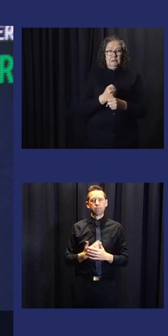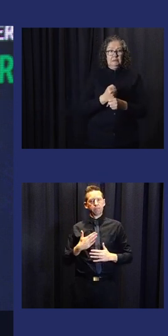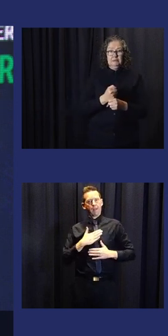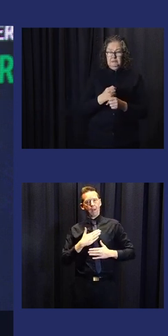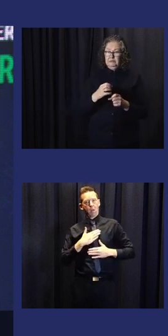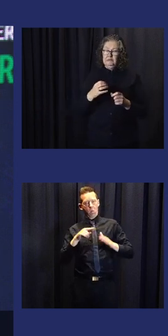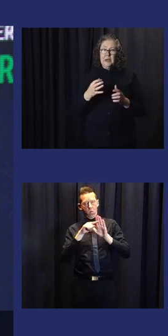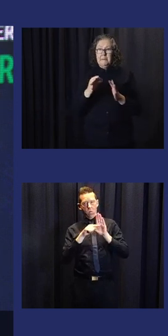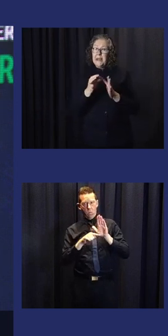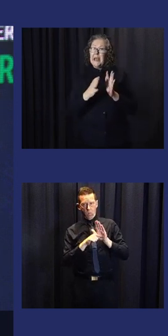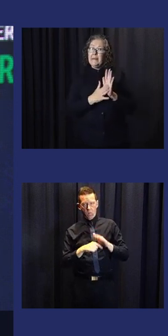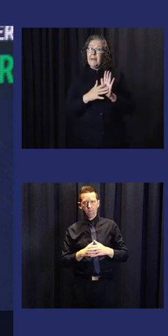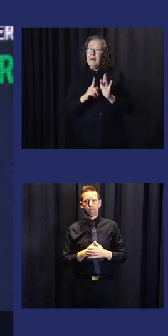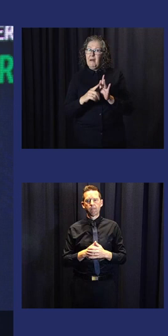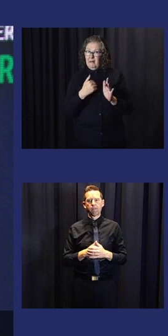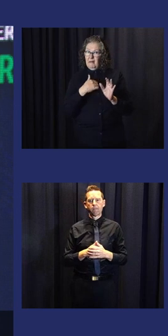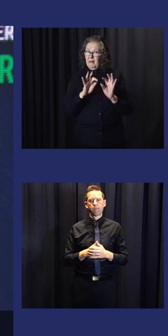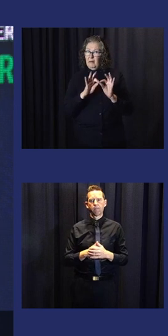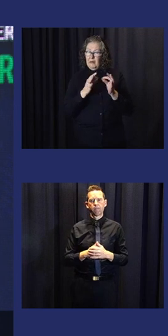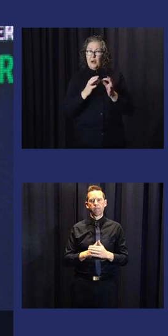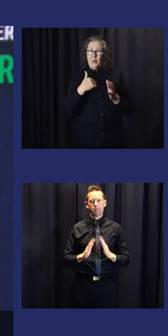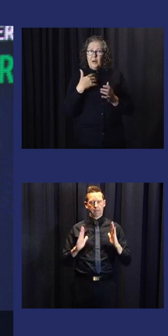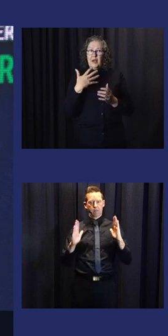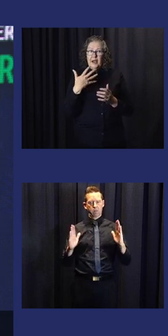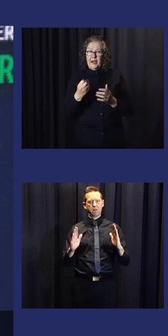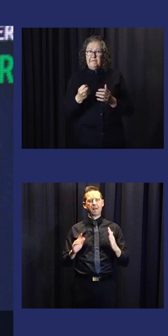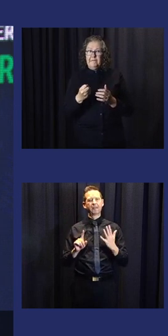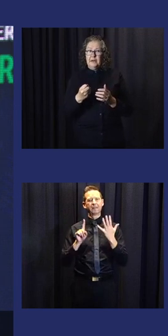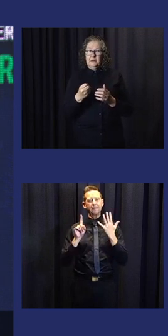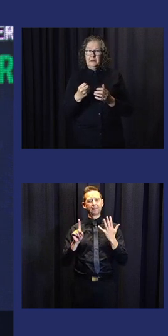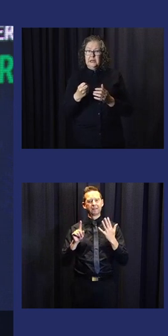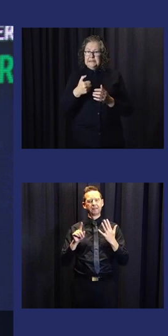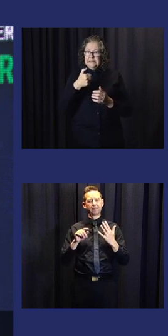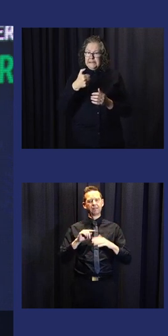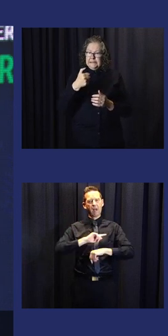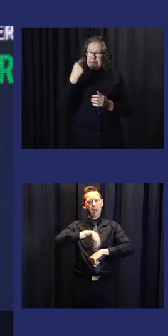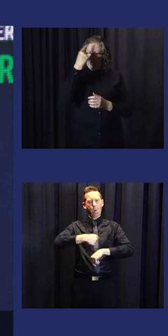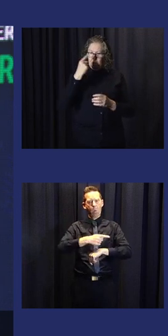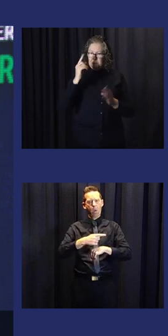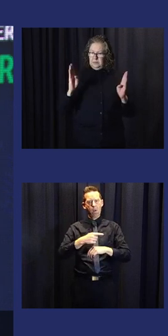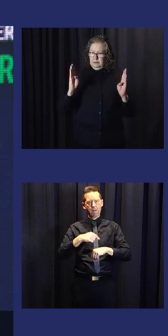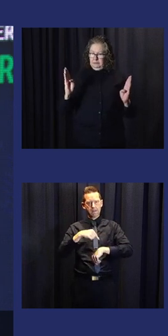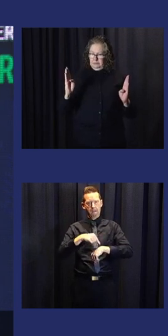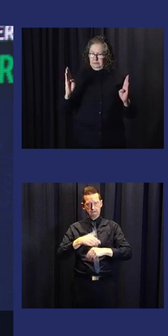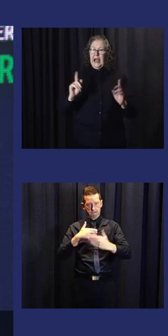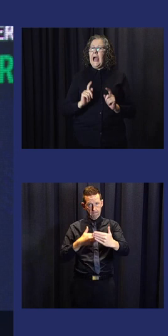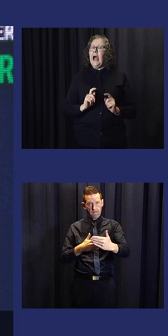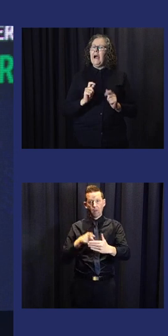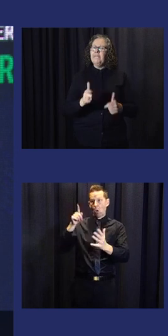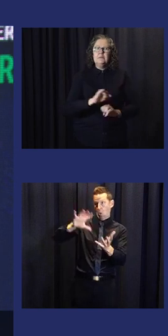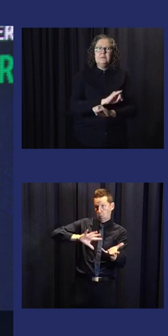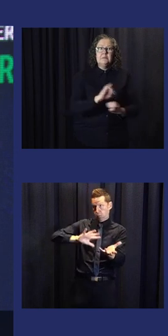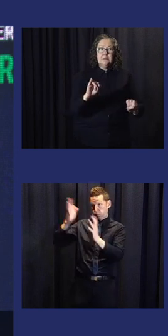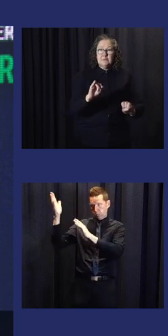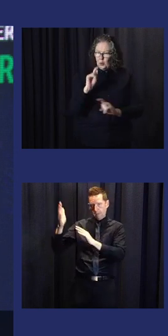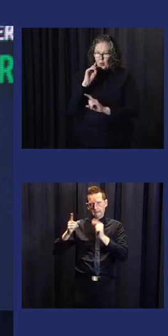a protocol of 6-hour golden time. So within 6 hours, after disaster, the volunteers should be on the